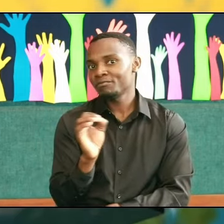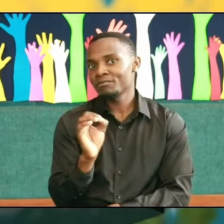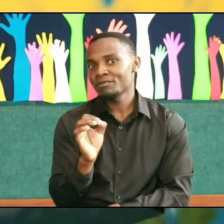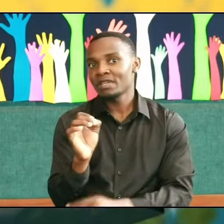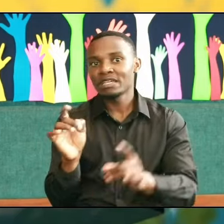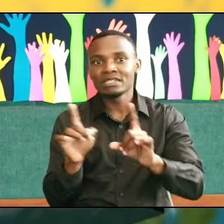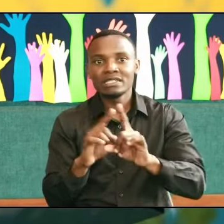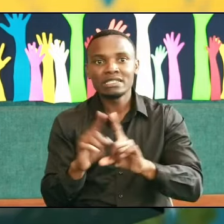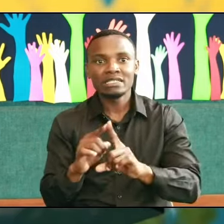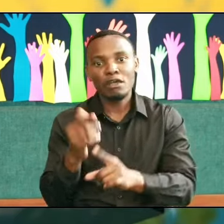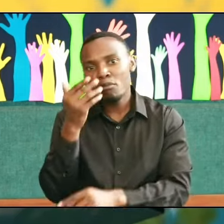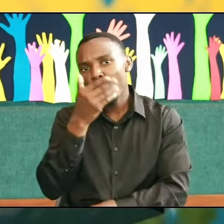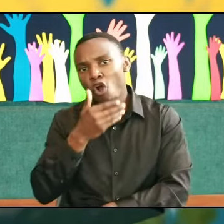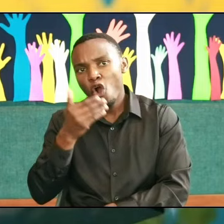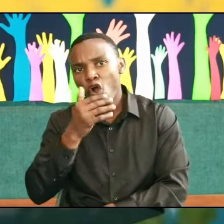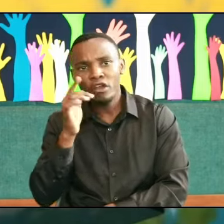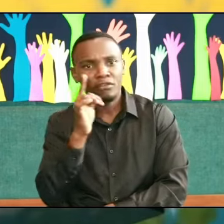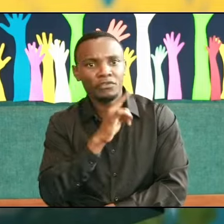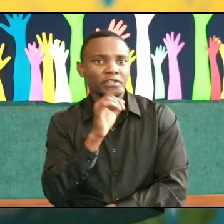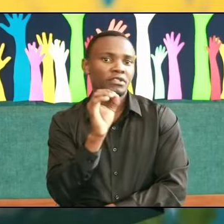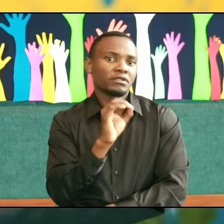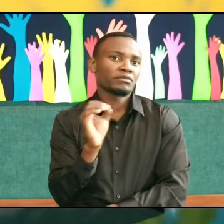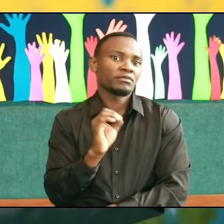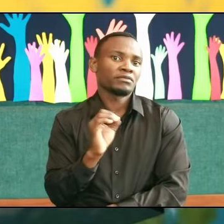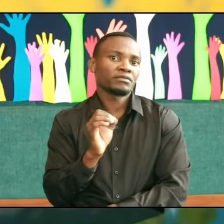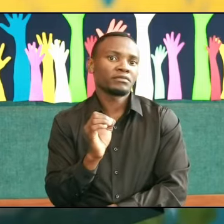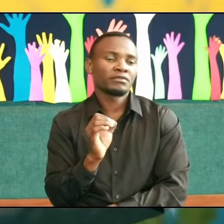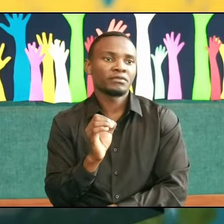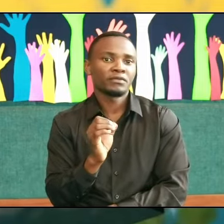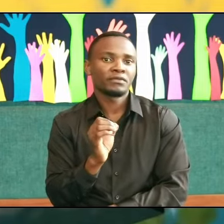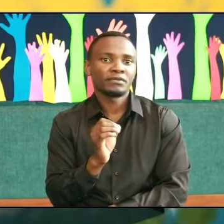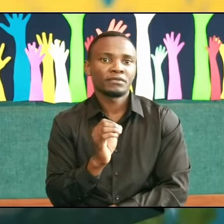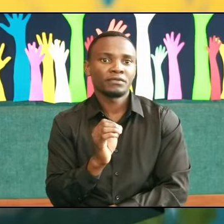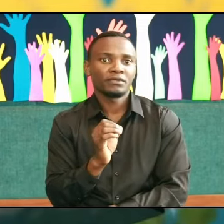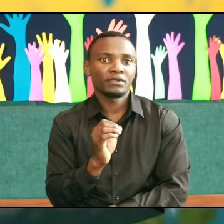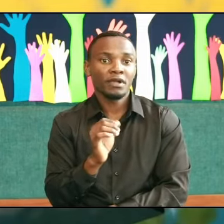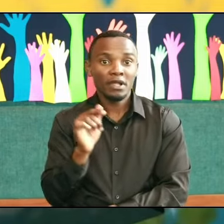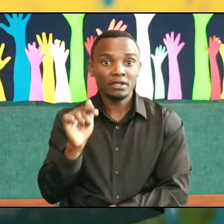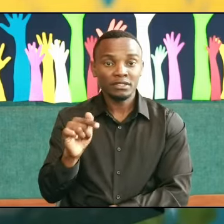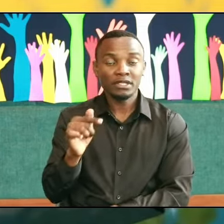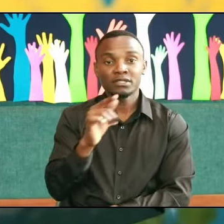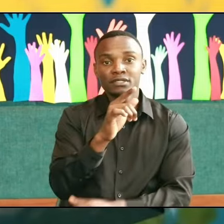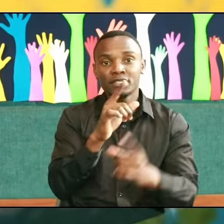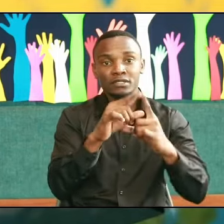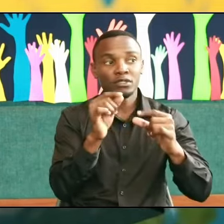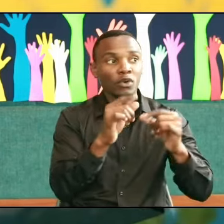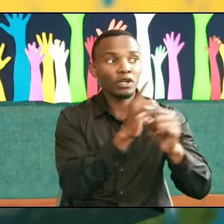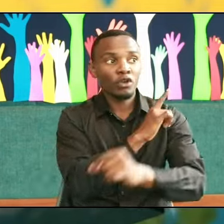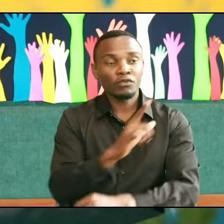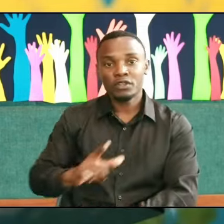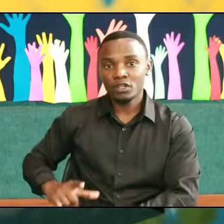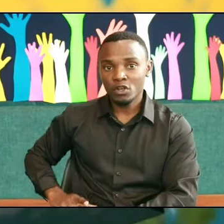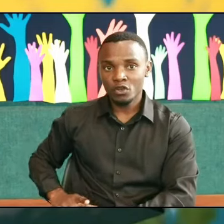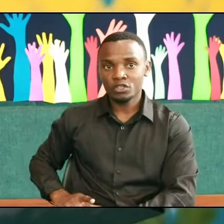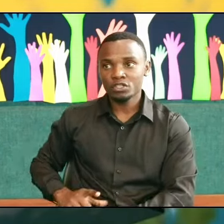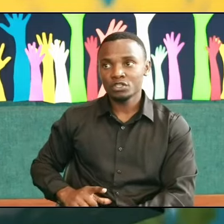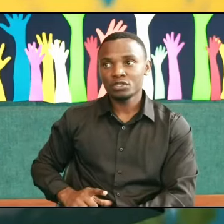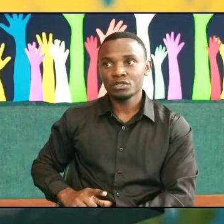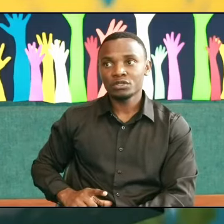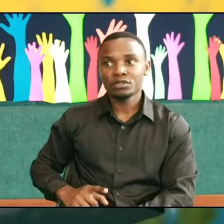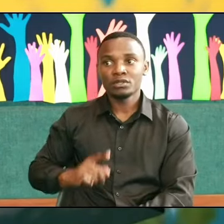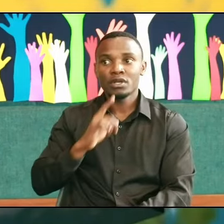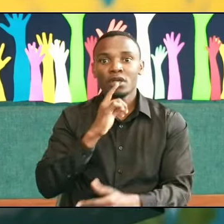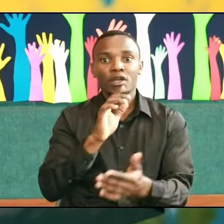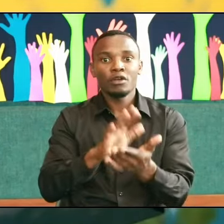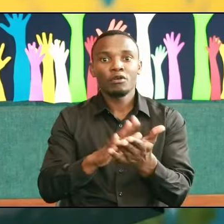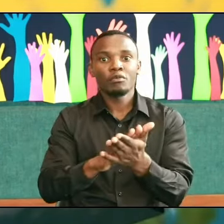the jar of oil run dry, according to the word of the Lord, which he spoke by Elijah. Praise the